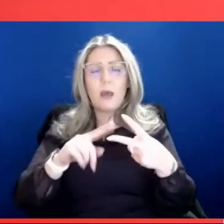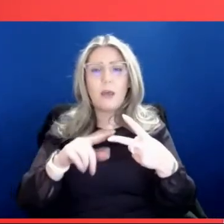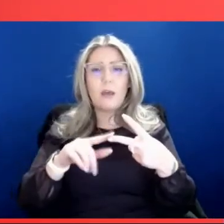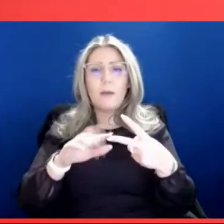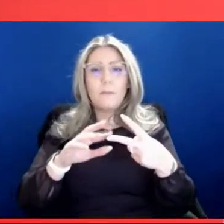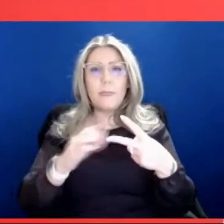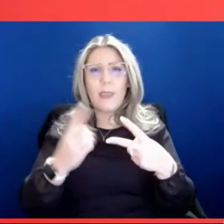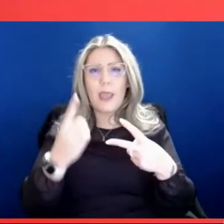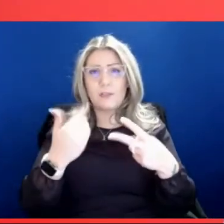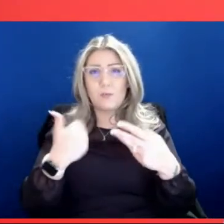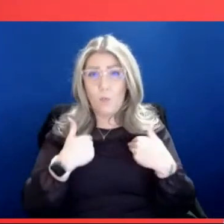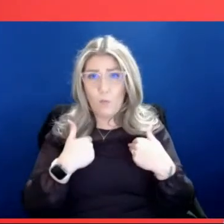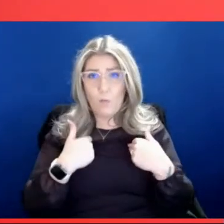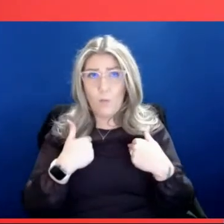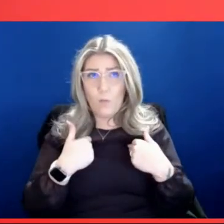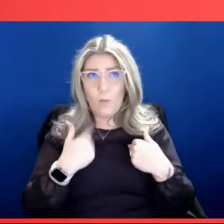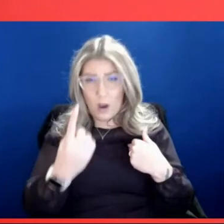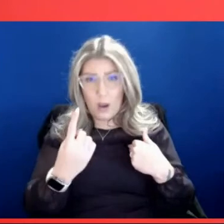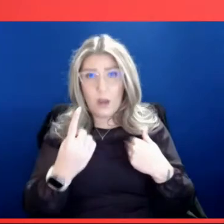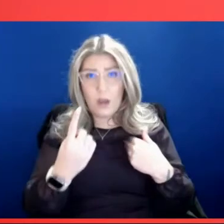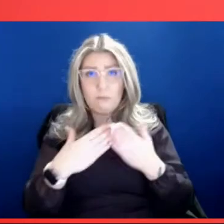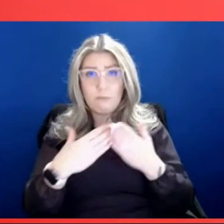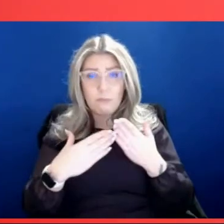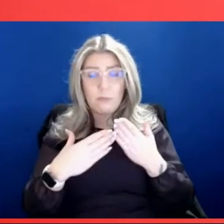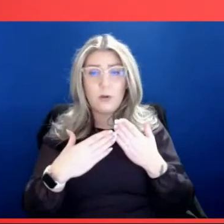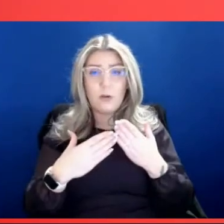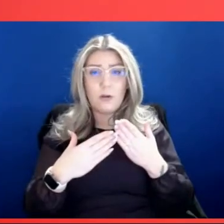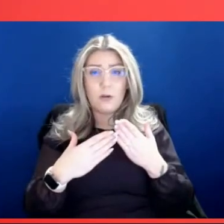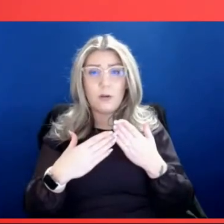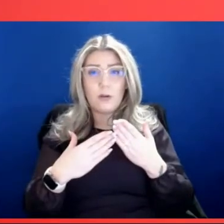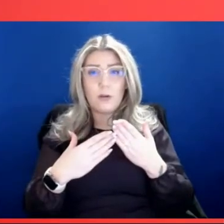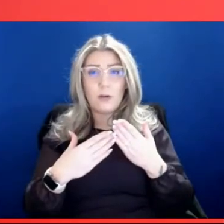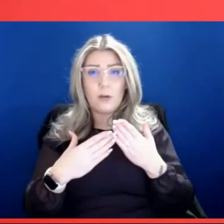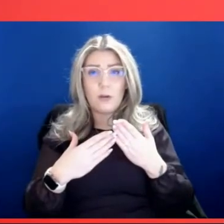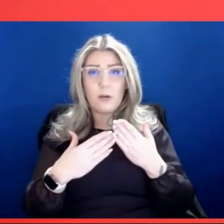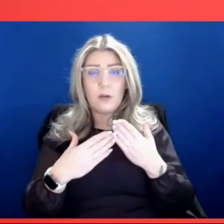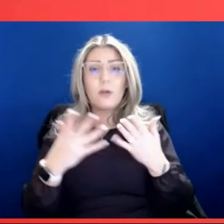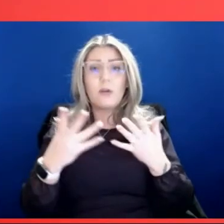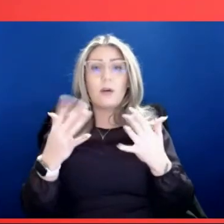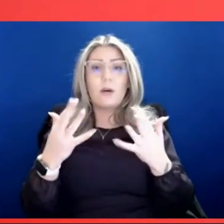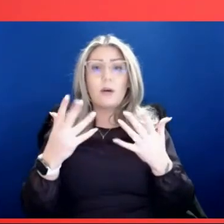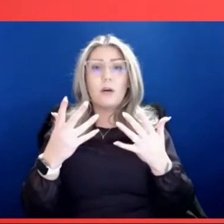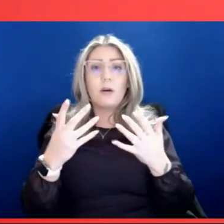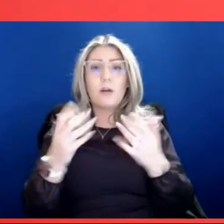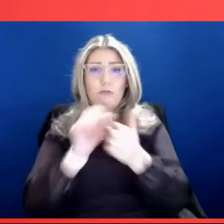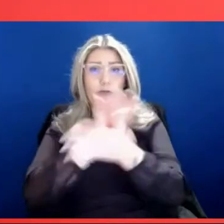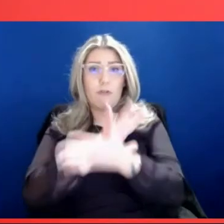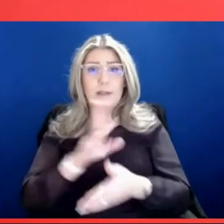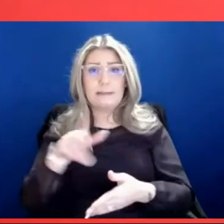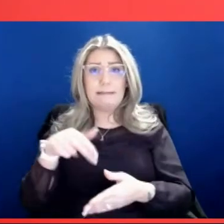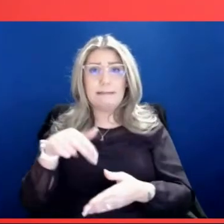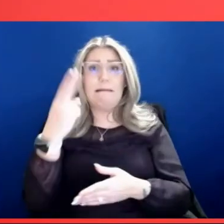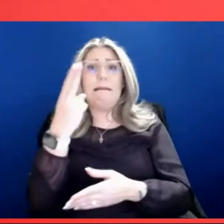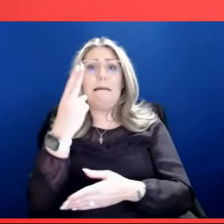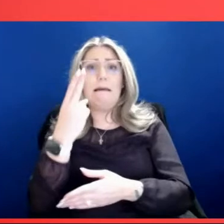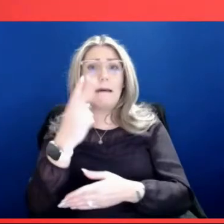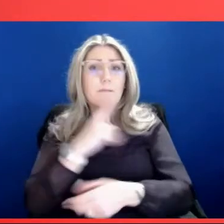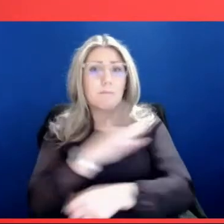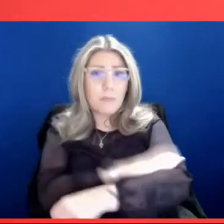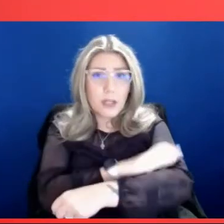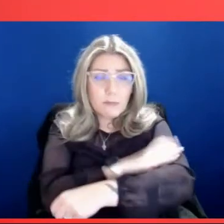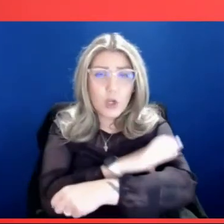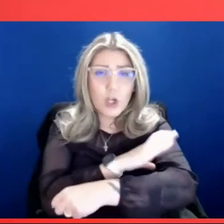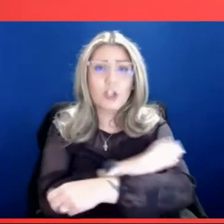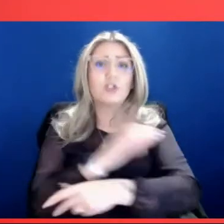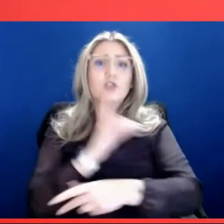component of elements of causing hypertension, elevations in blood pressure that could be